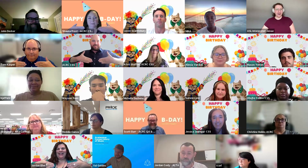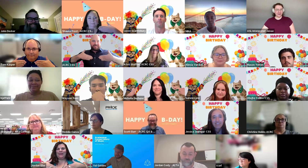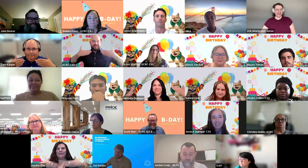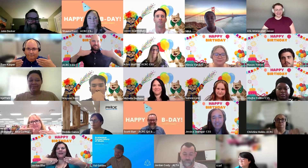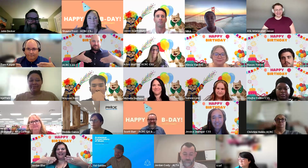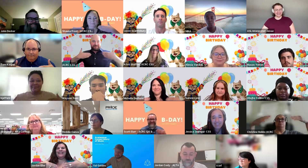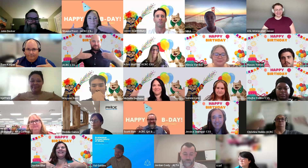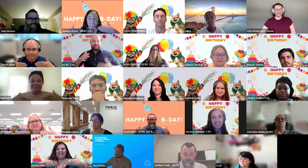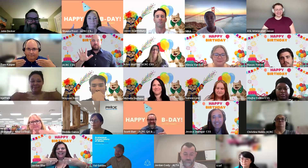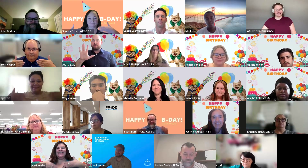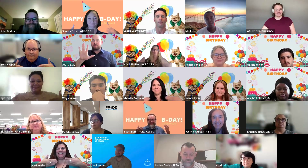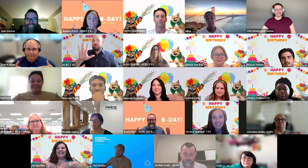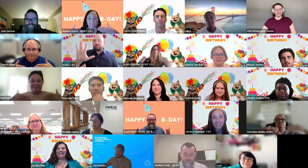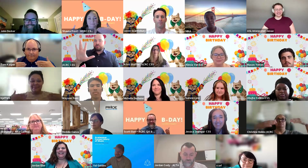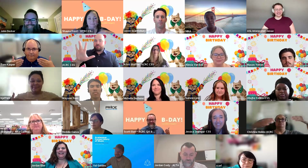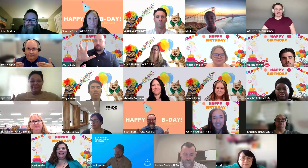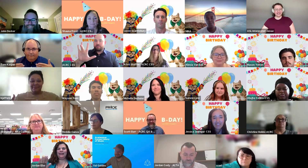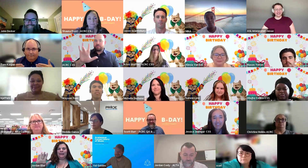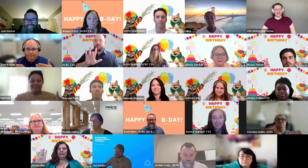we know happy,